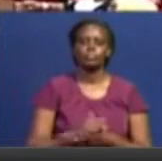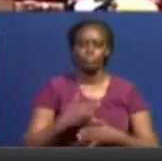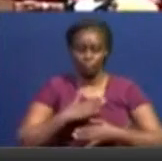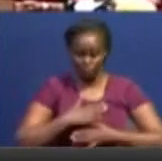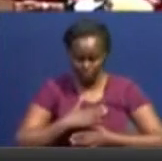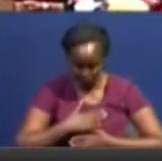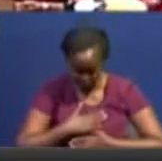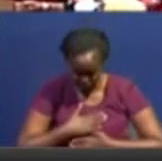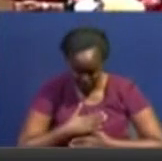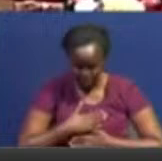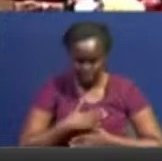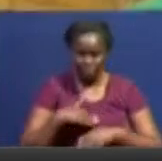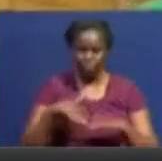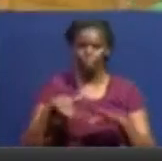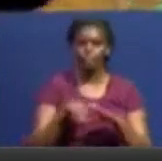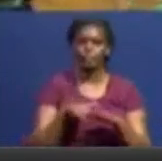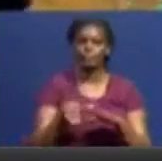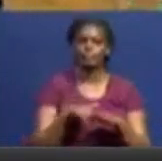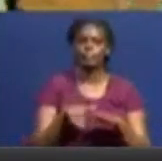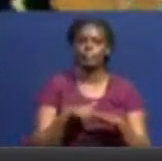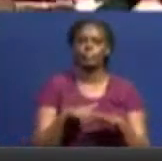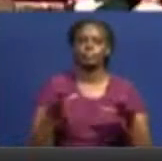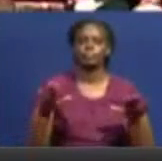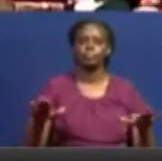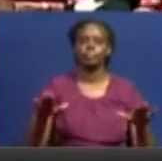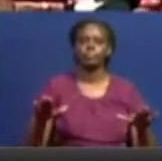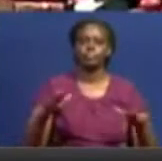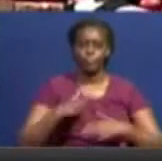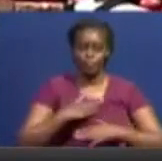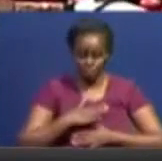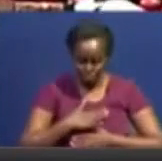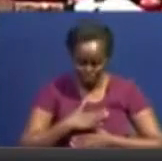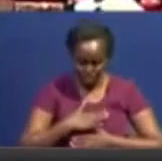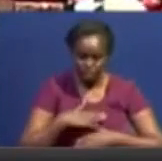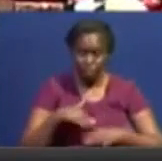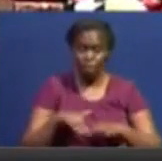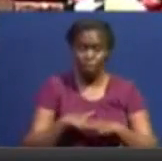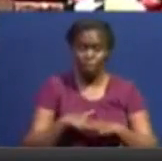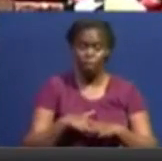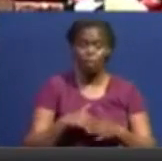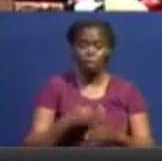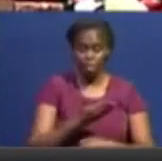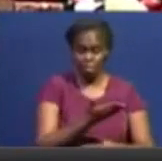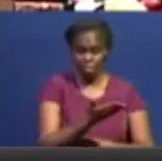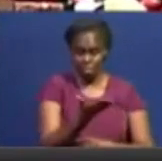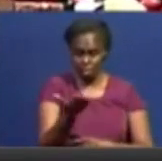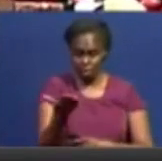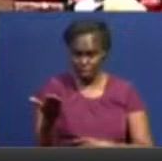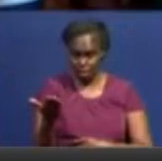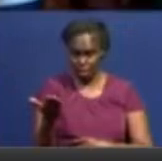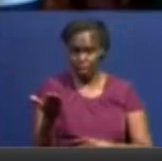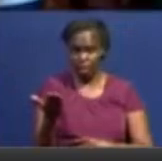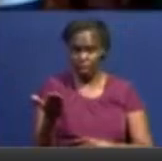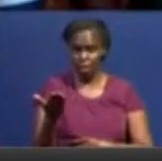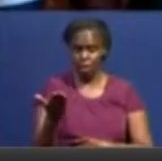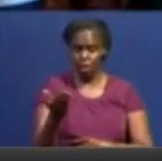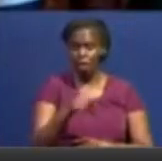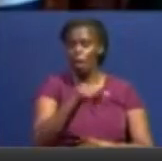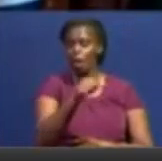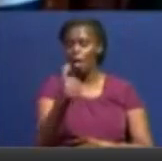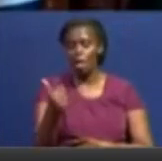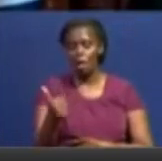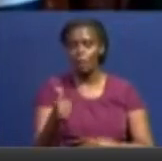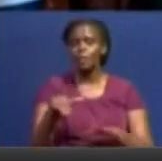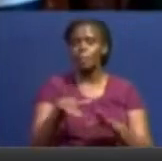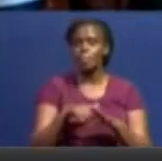Honorable members, order, honorable members, is there any member who has not